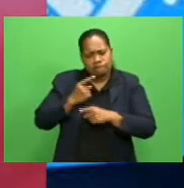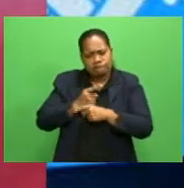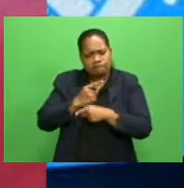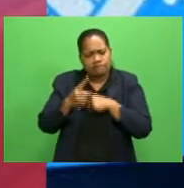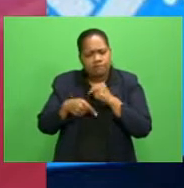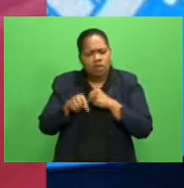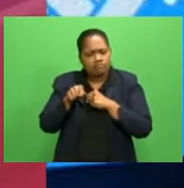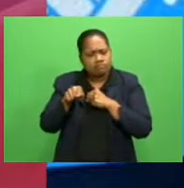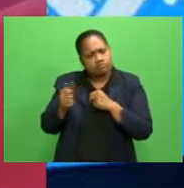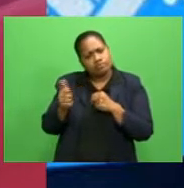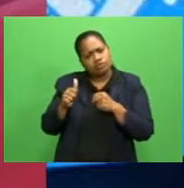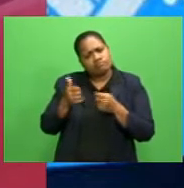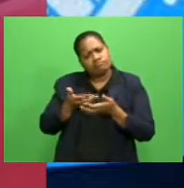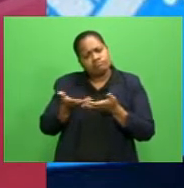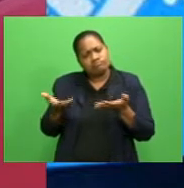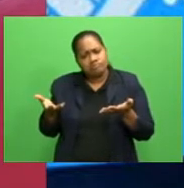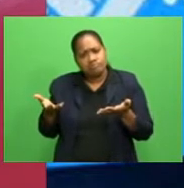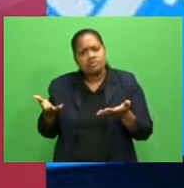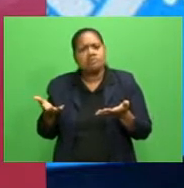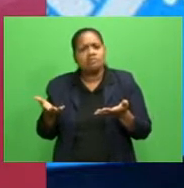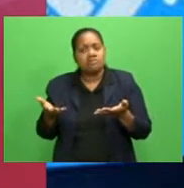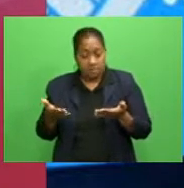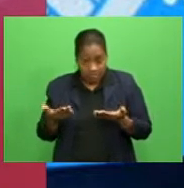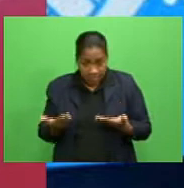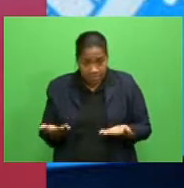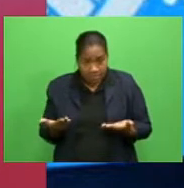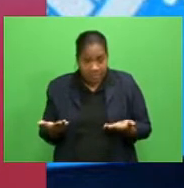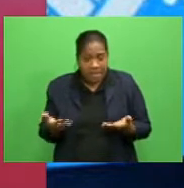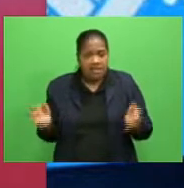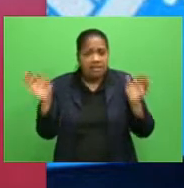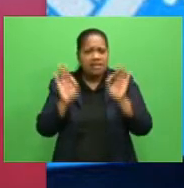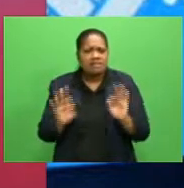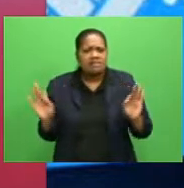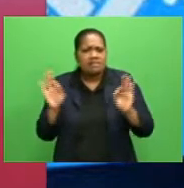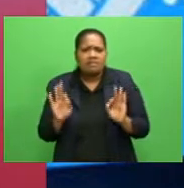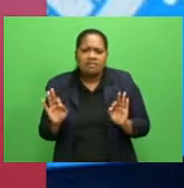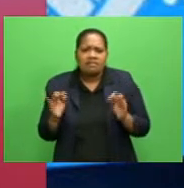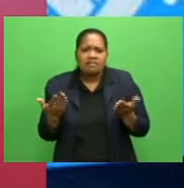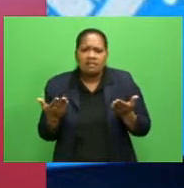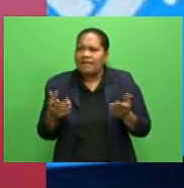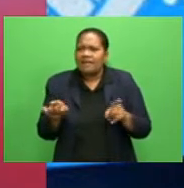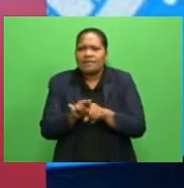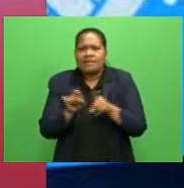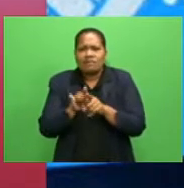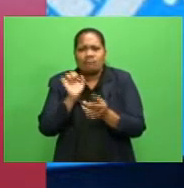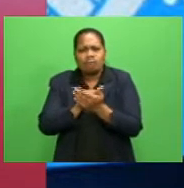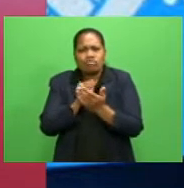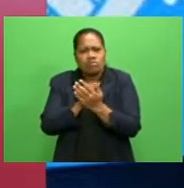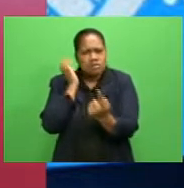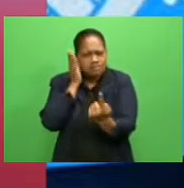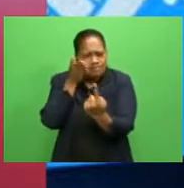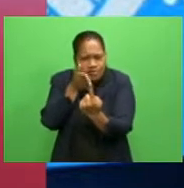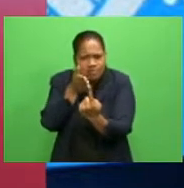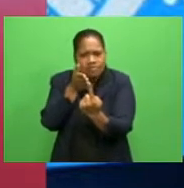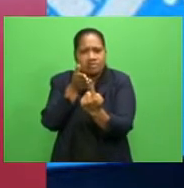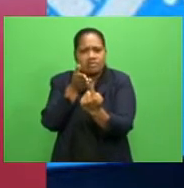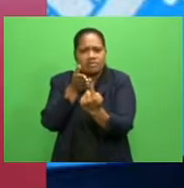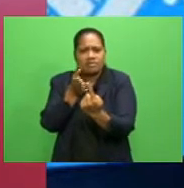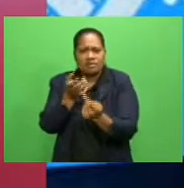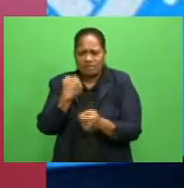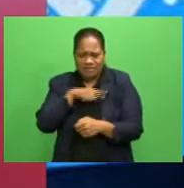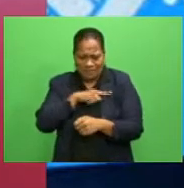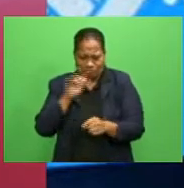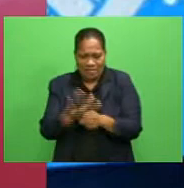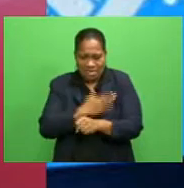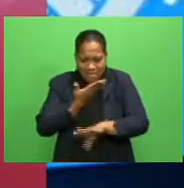us to cross that bridge when we get to it. At the moment, there is no direct talks about forming a new